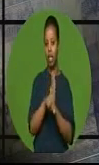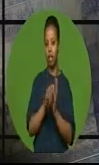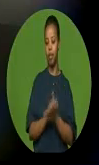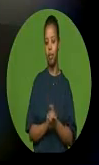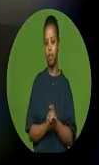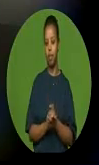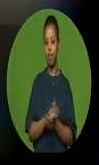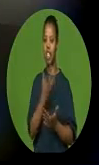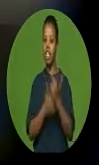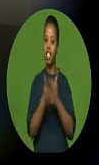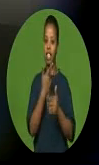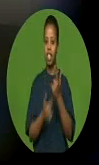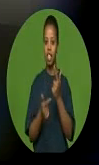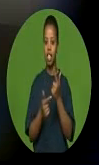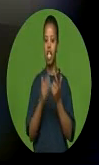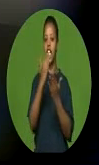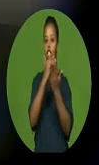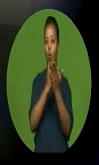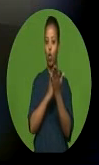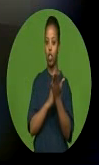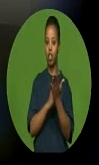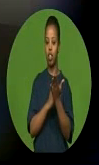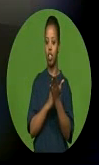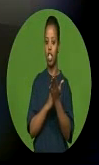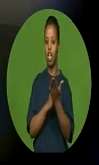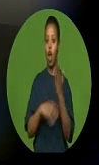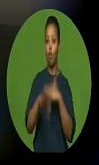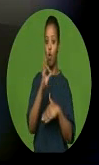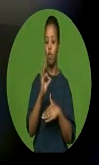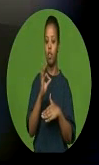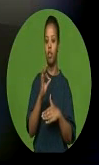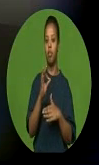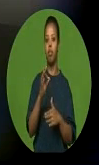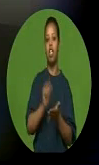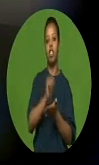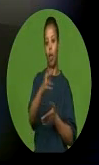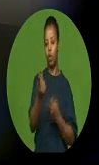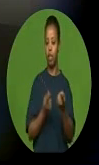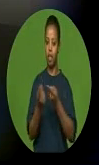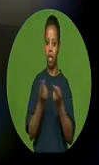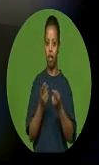minutes. Discuss the procedures involved in consignment sales.